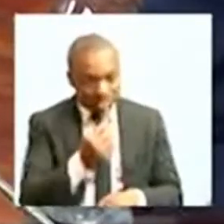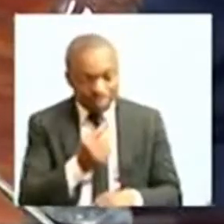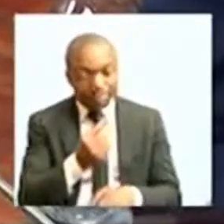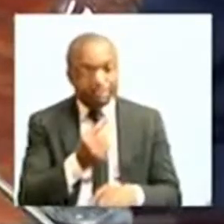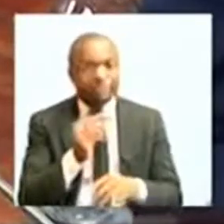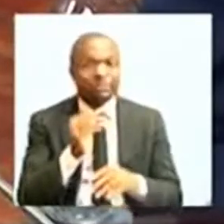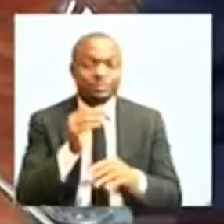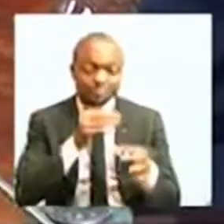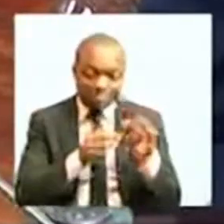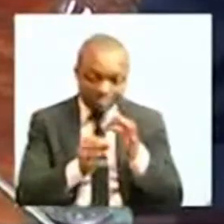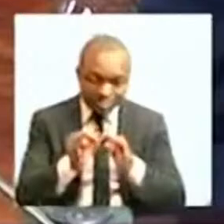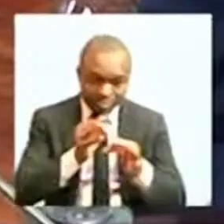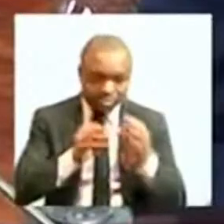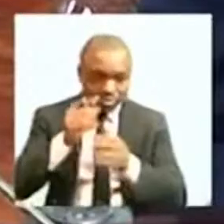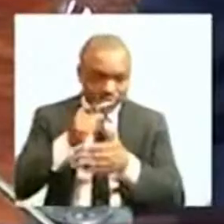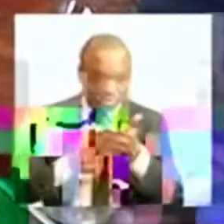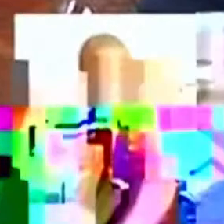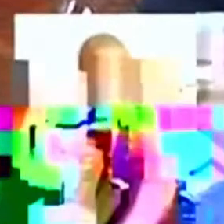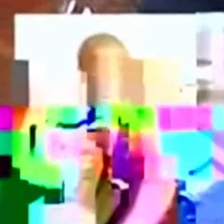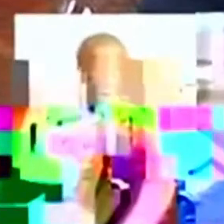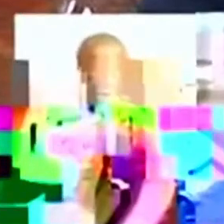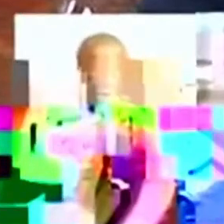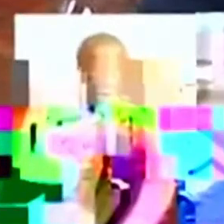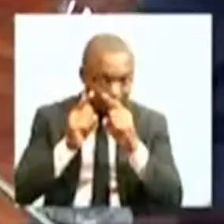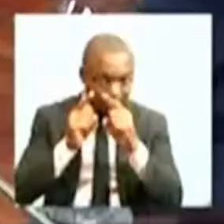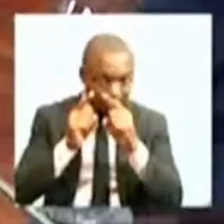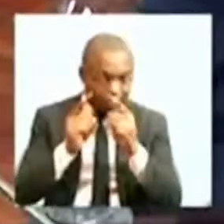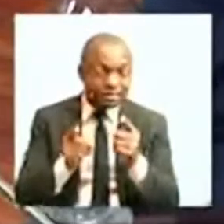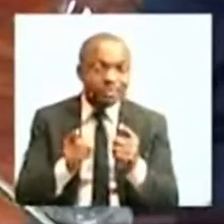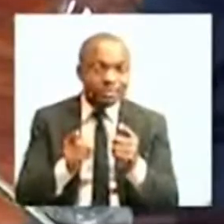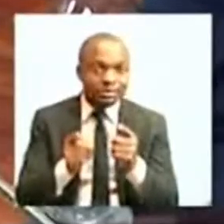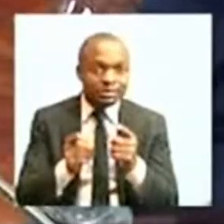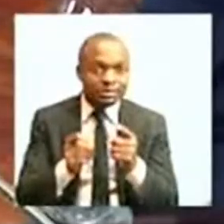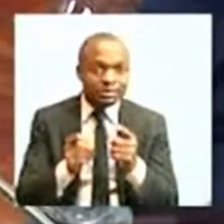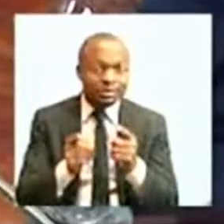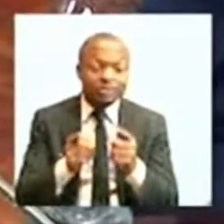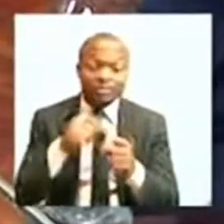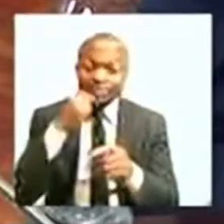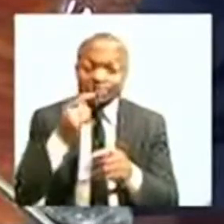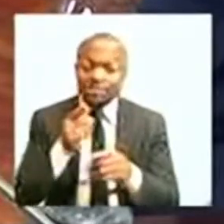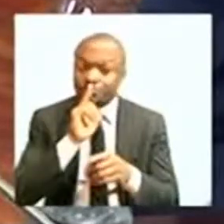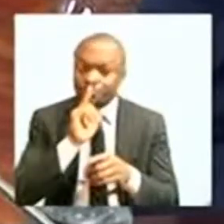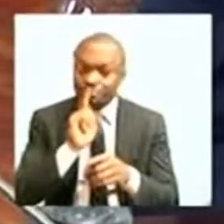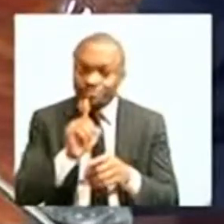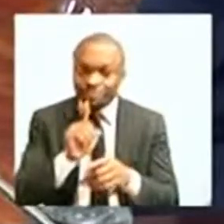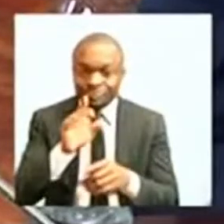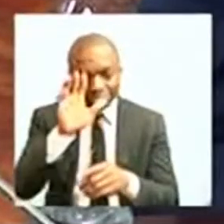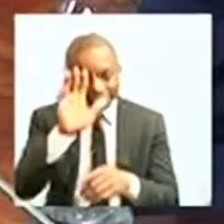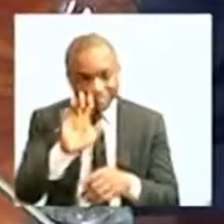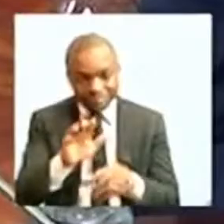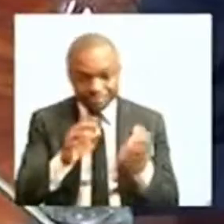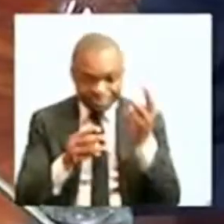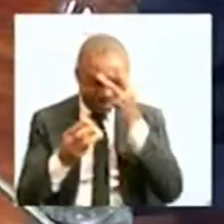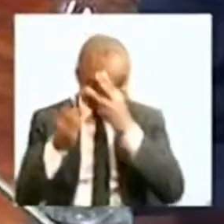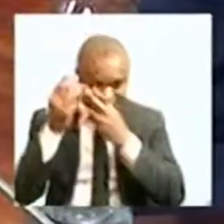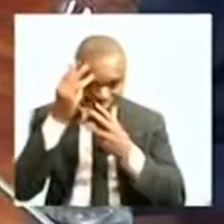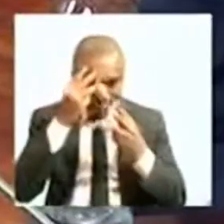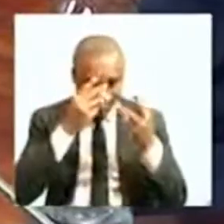to highlight what the challenges are. But I will emphasize that indeed there is a concern,